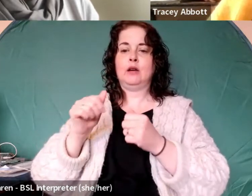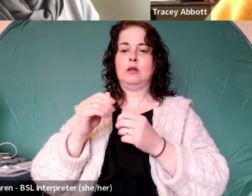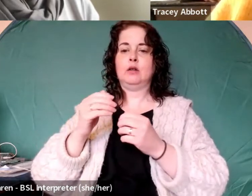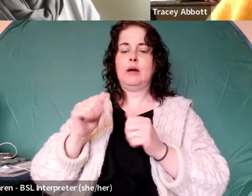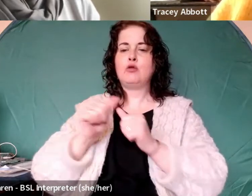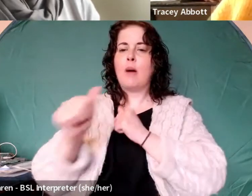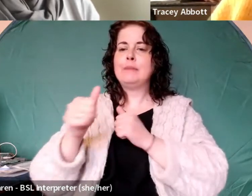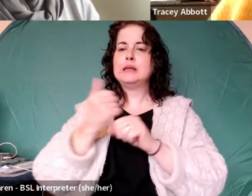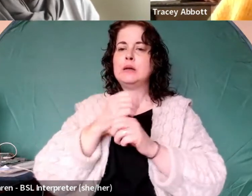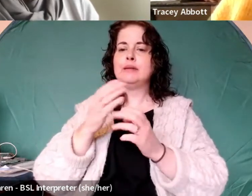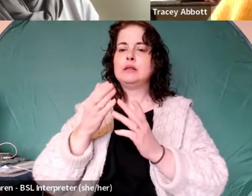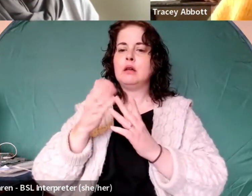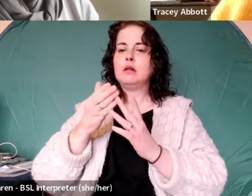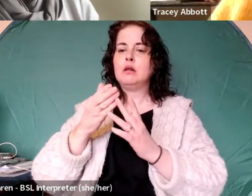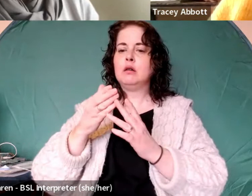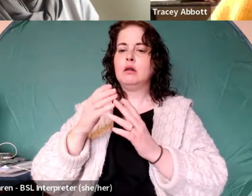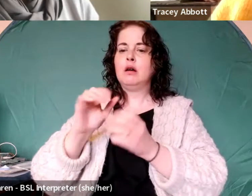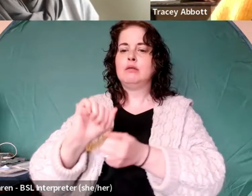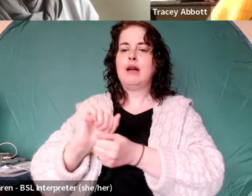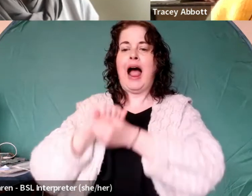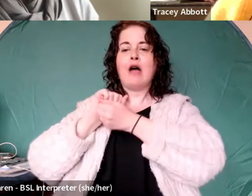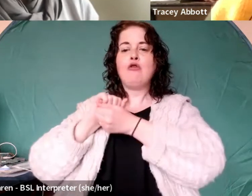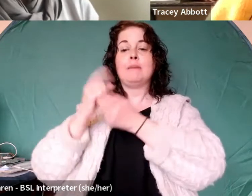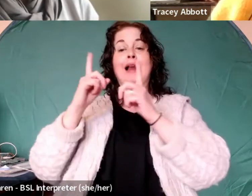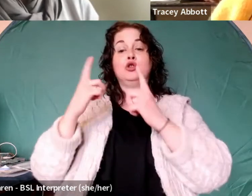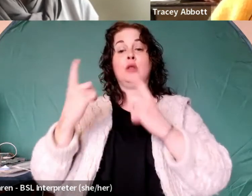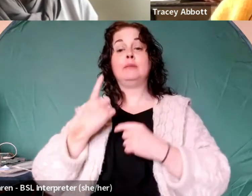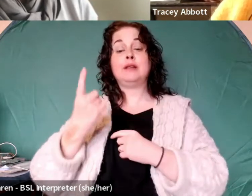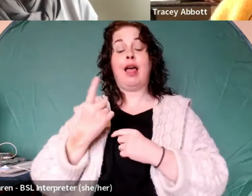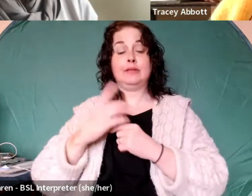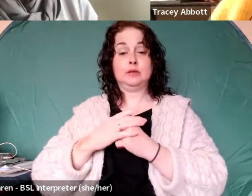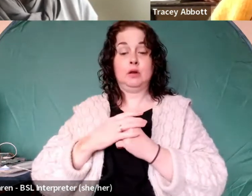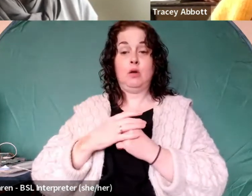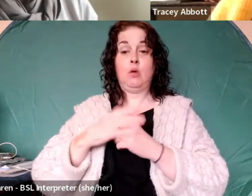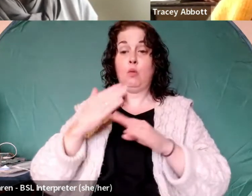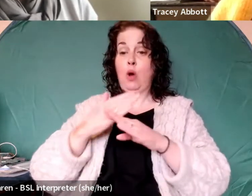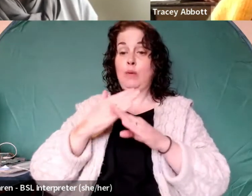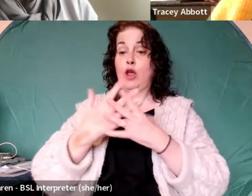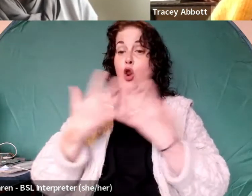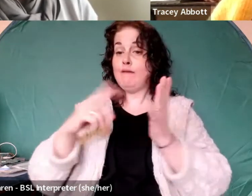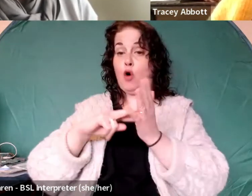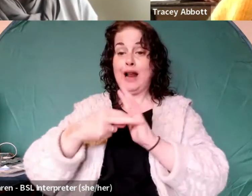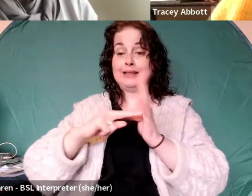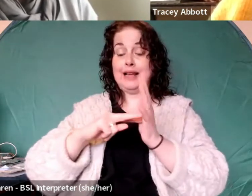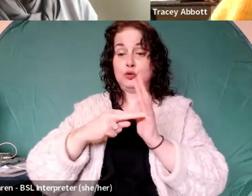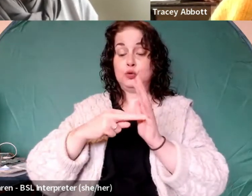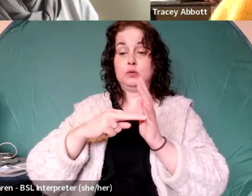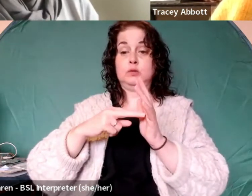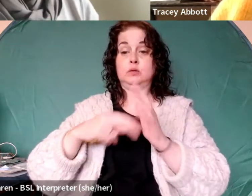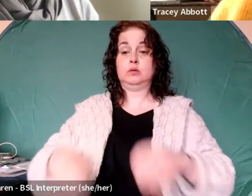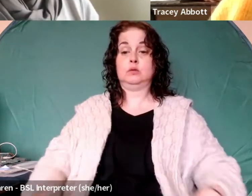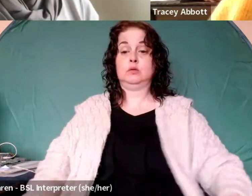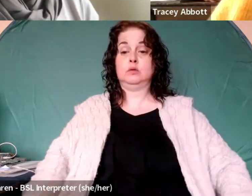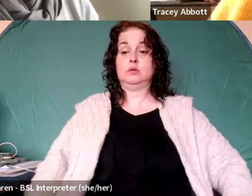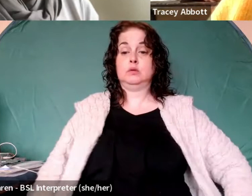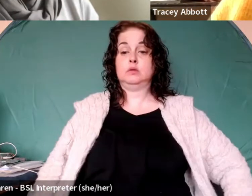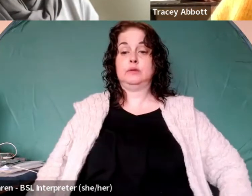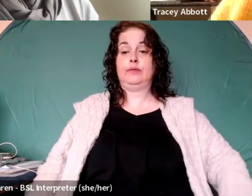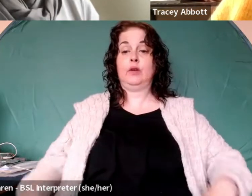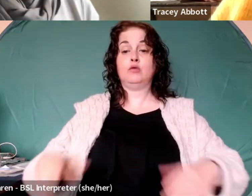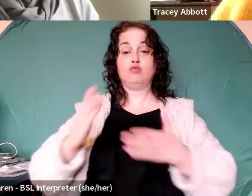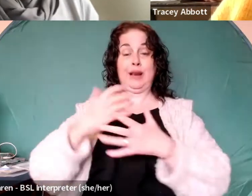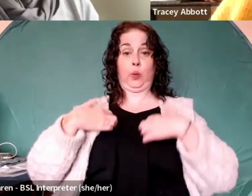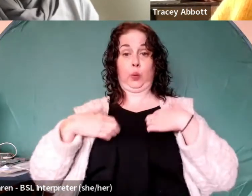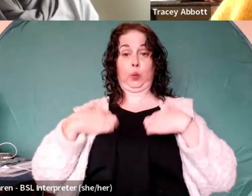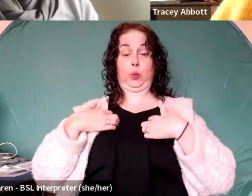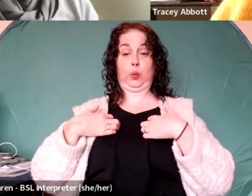perhaps? And hiring managers, I think themselves sometimes, we work with a lot of organizations who are, really keen,